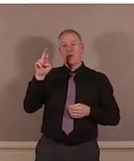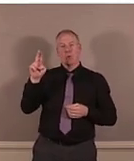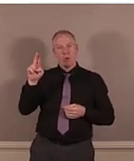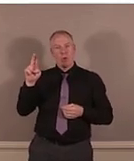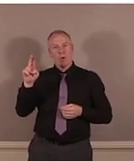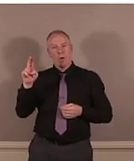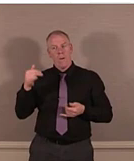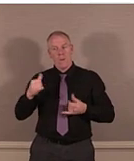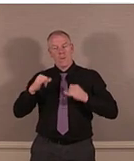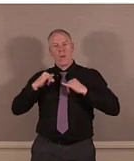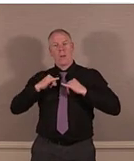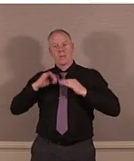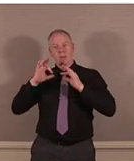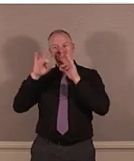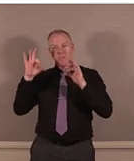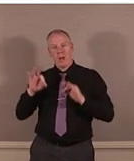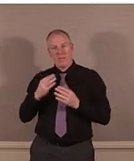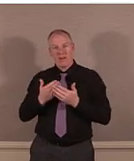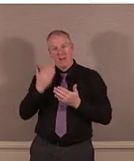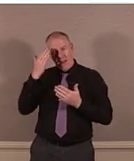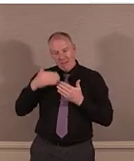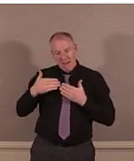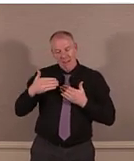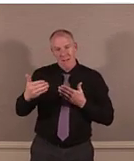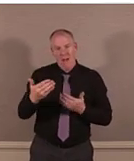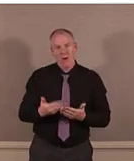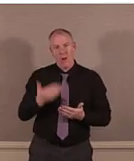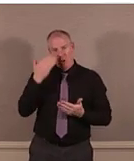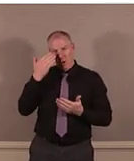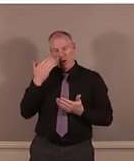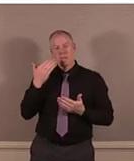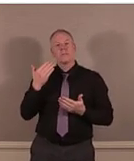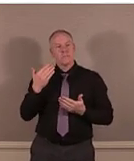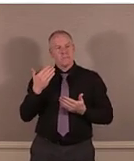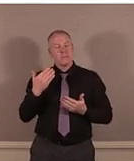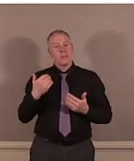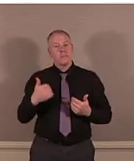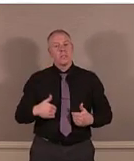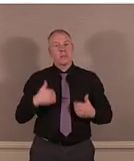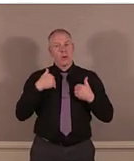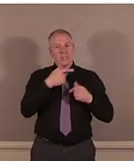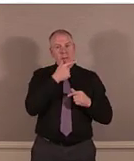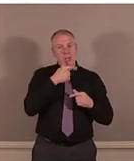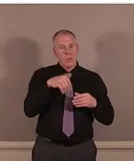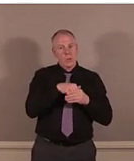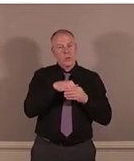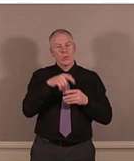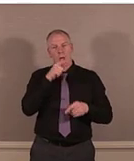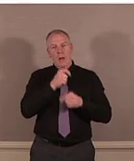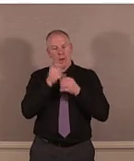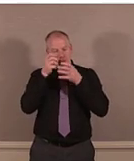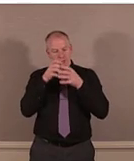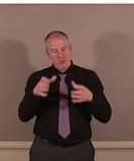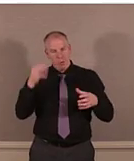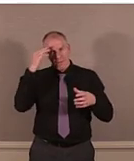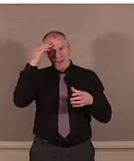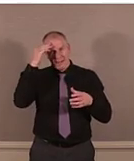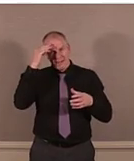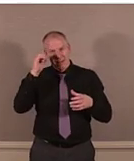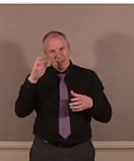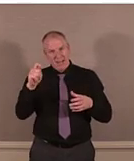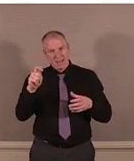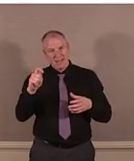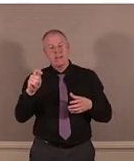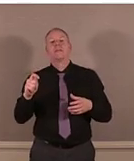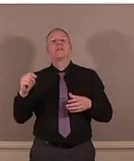Competency Framework for Lifelong Learning, which our previous speakers in the morning talked about, the growth mindset, those key